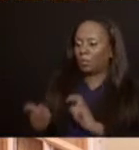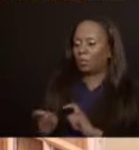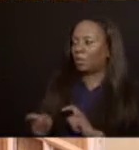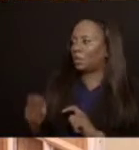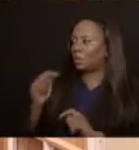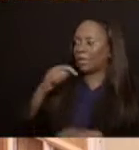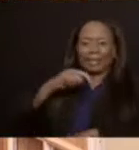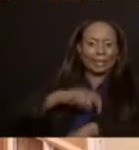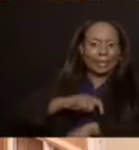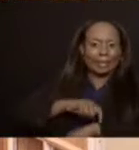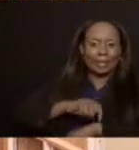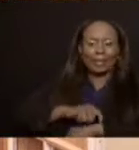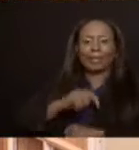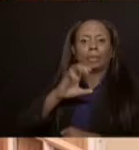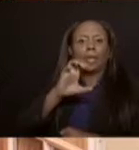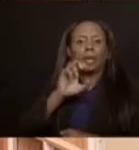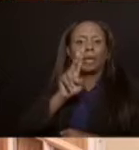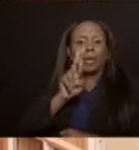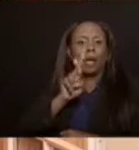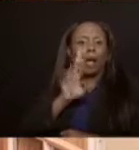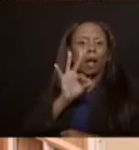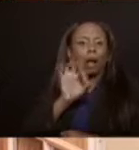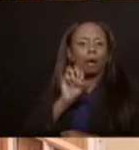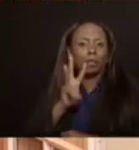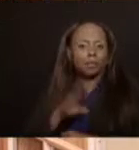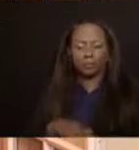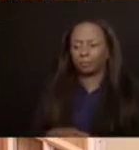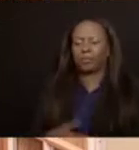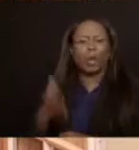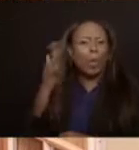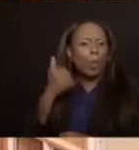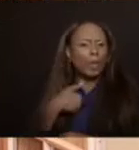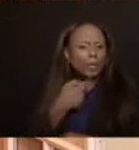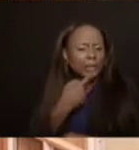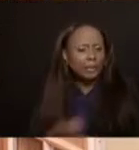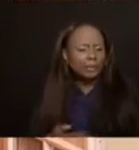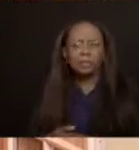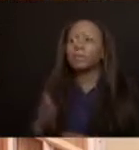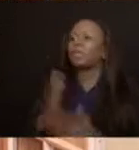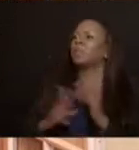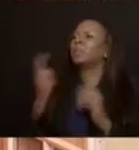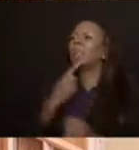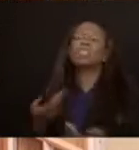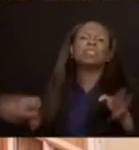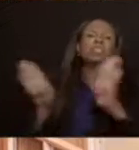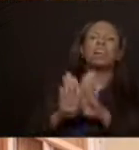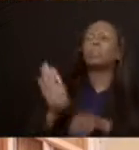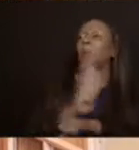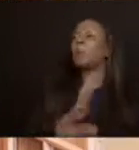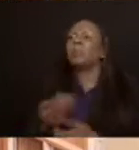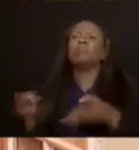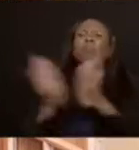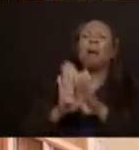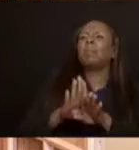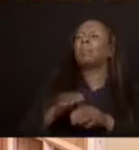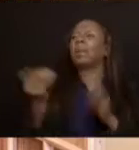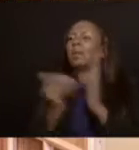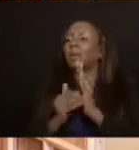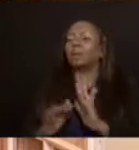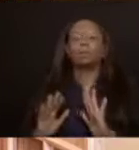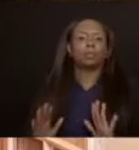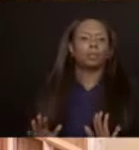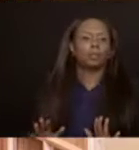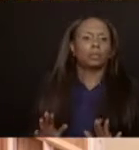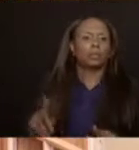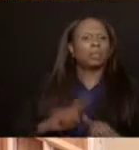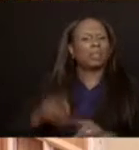restriction of movement. And why have we said this? Look, there are those who will say shut down again, lockdown again. But my friends, you and